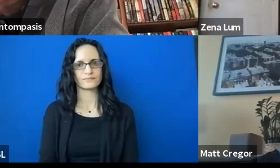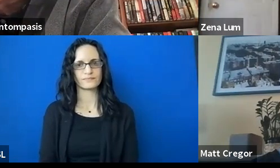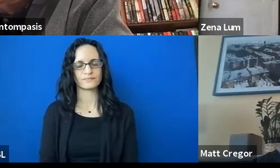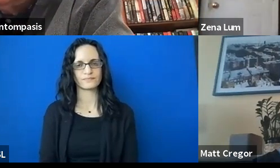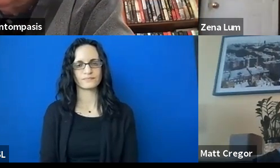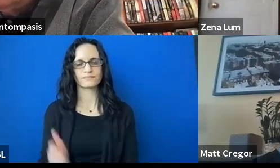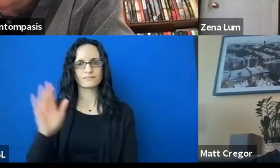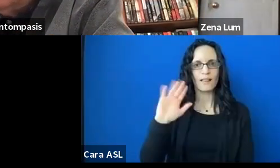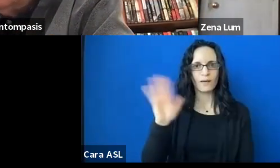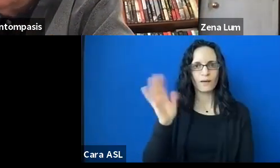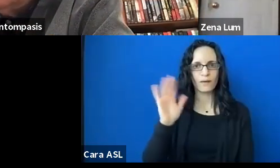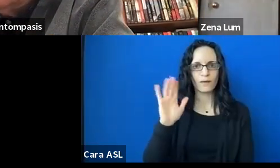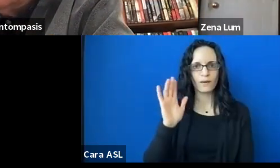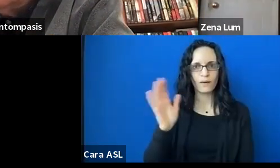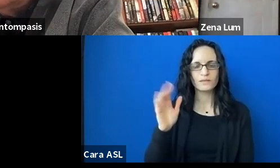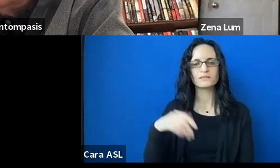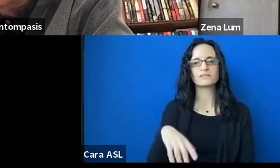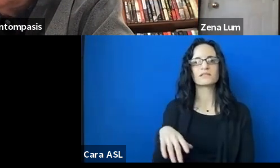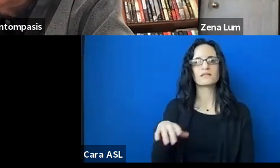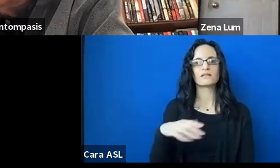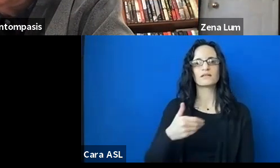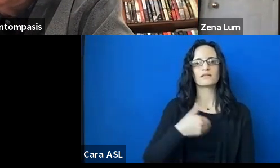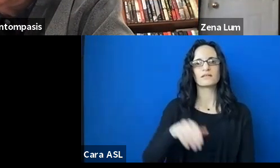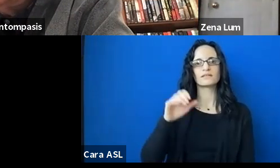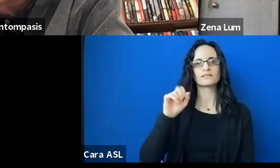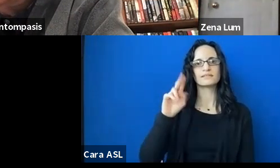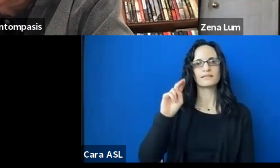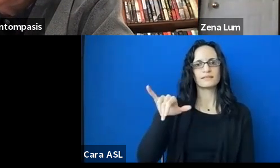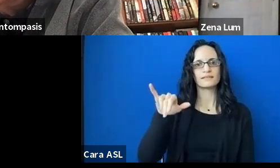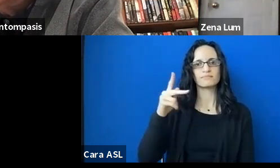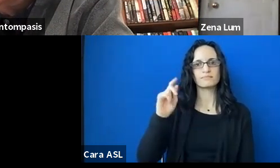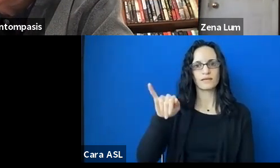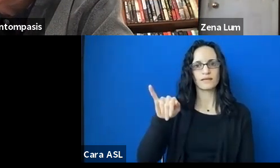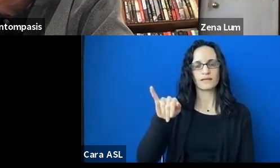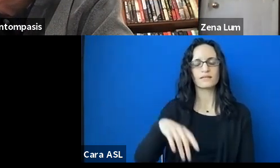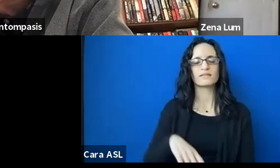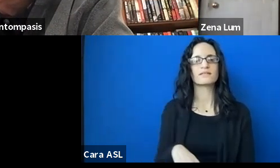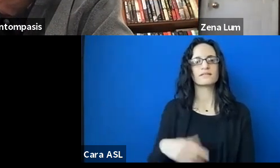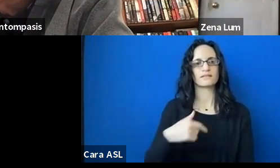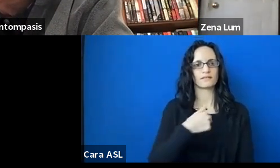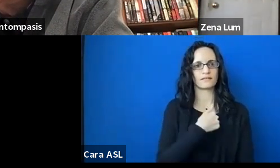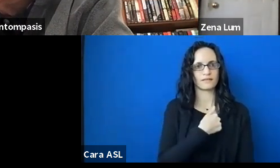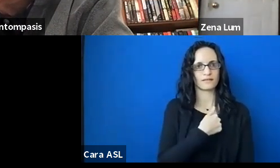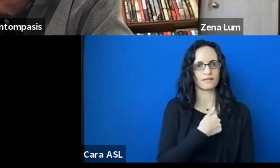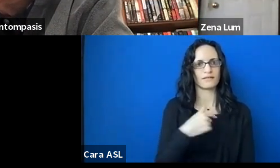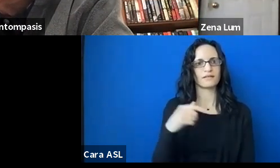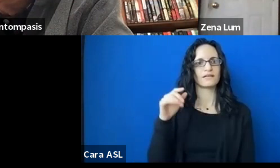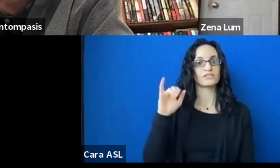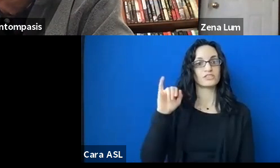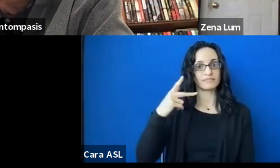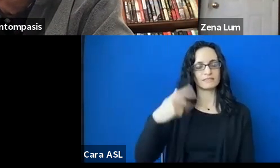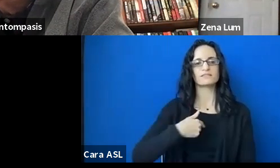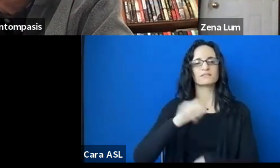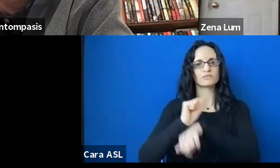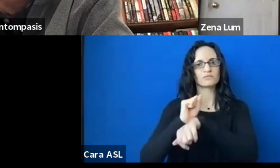Hello, my name is Sunny Pai. I am a resident of Jamaica Plain. I'm a BPS, I've been working in BPS for